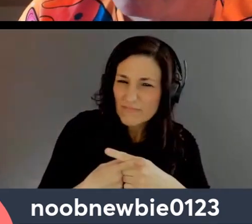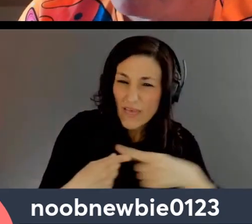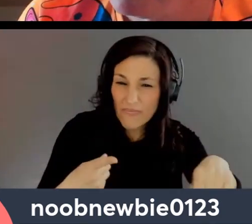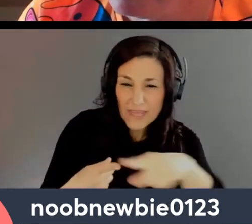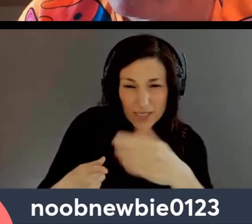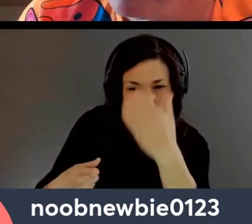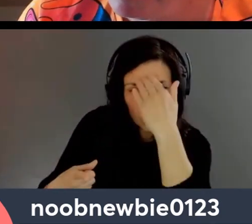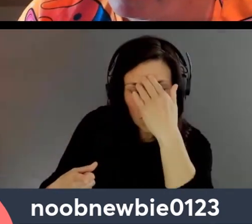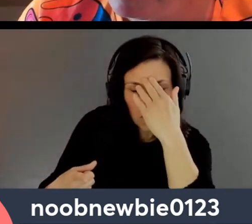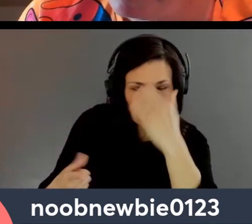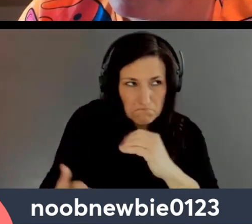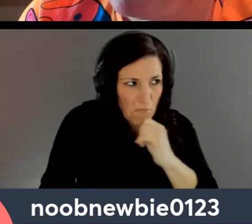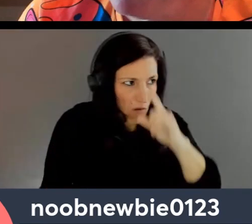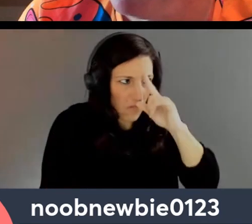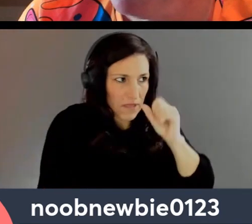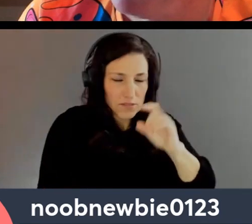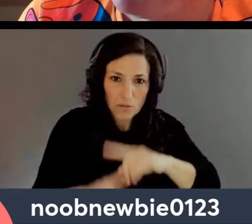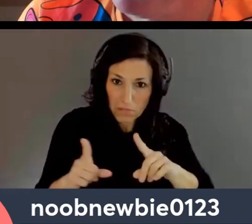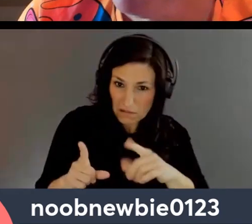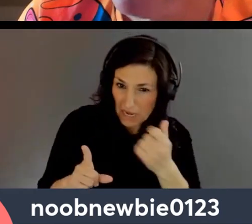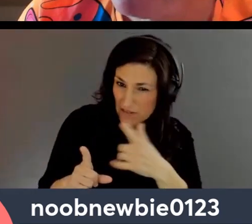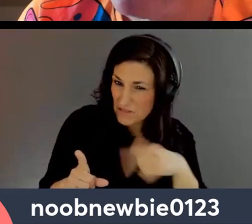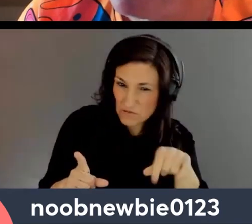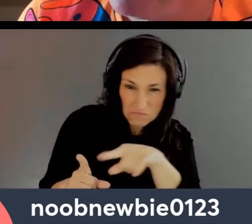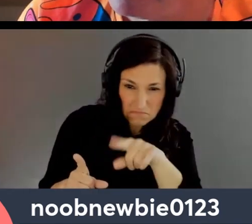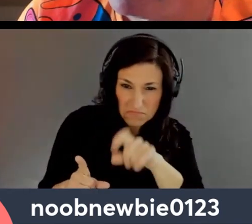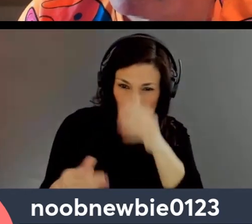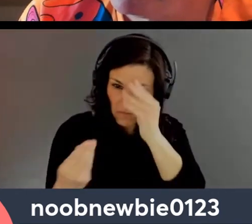can't imagine there is, but. No, there is.